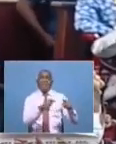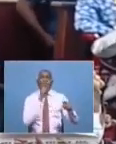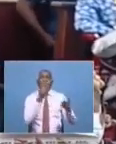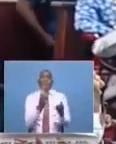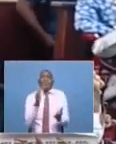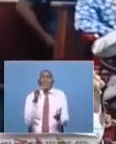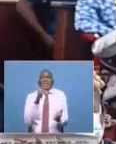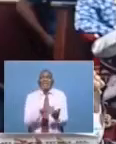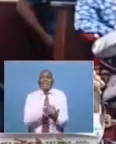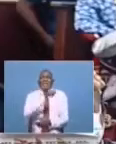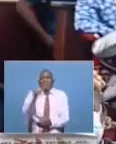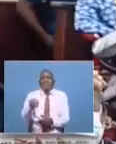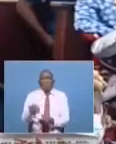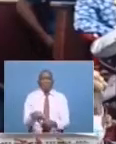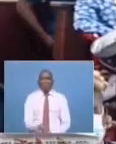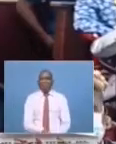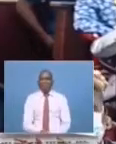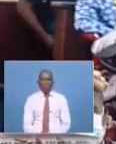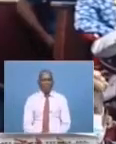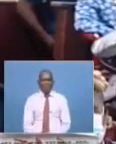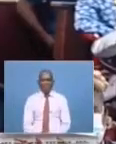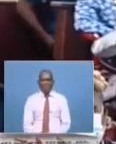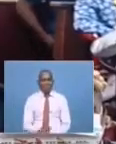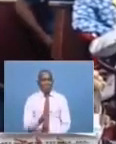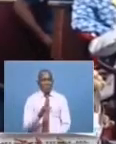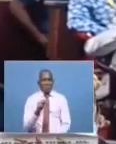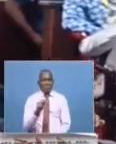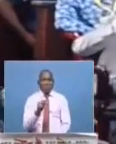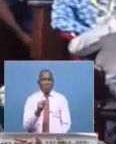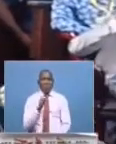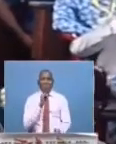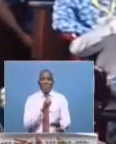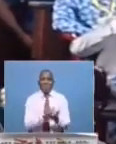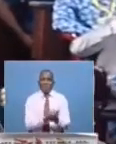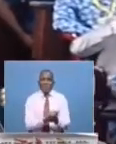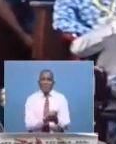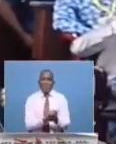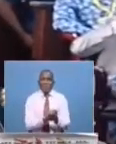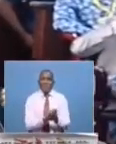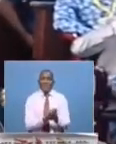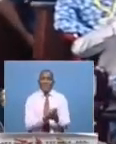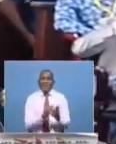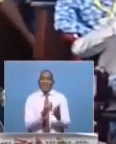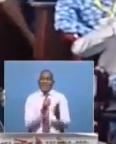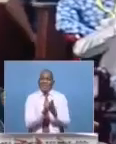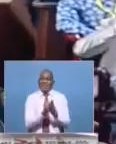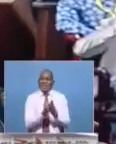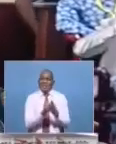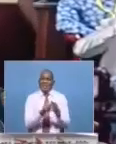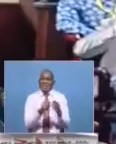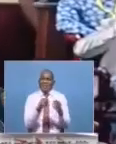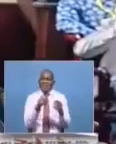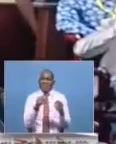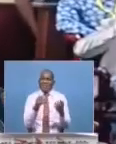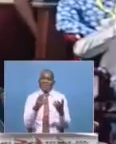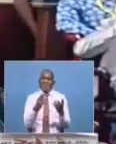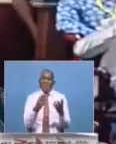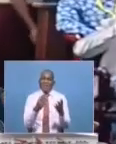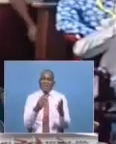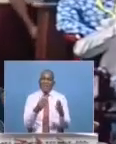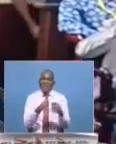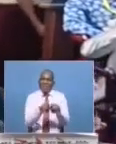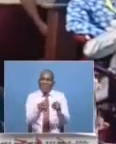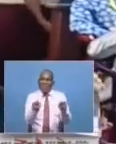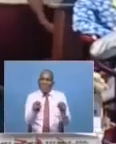and so on. That was never part of our submission. Those are very trite matters of law, which we are familiar